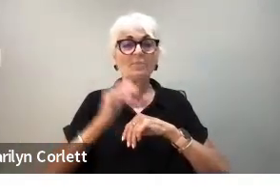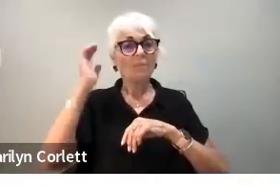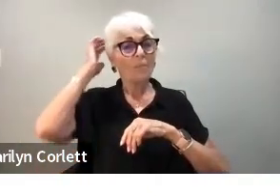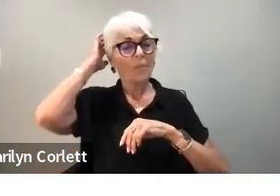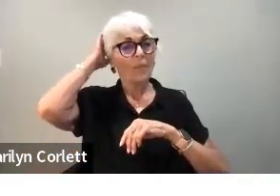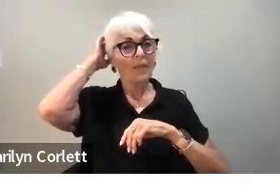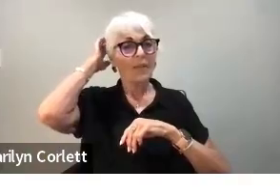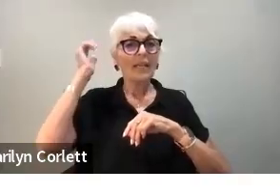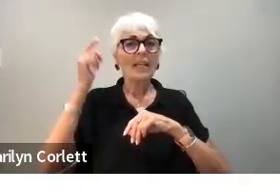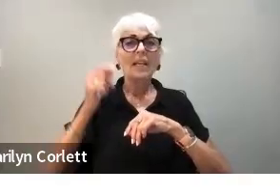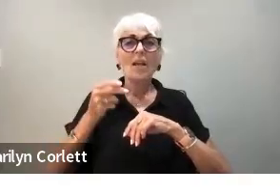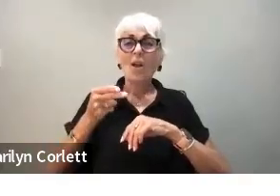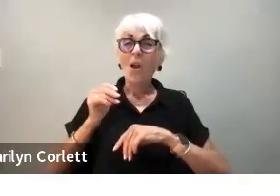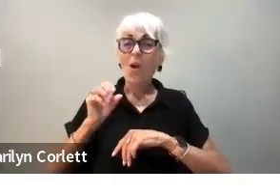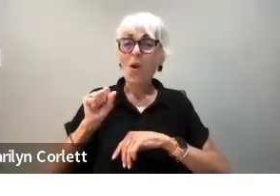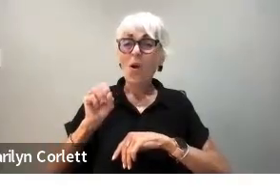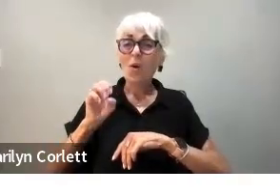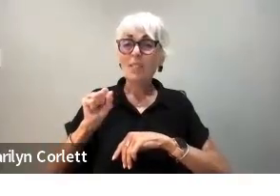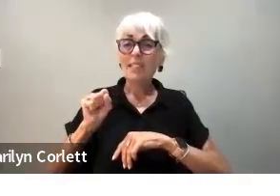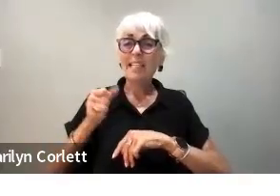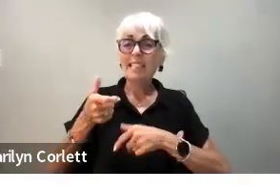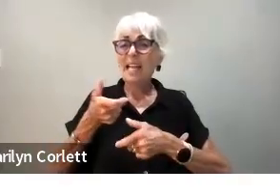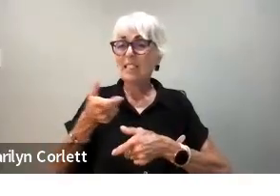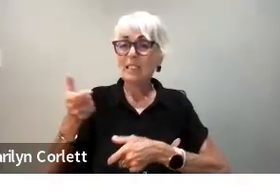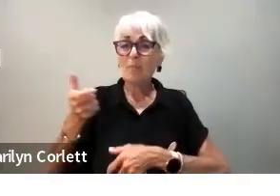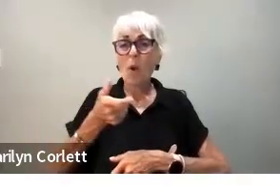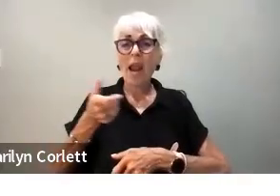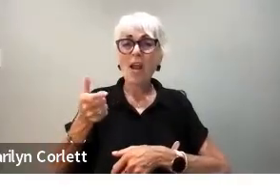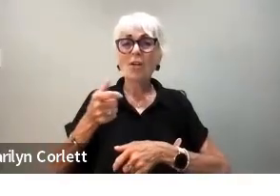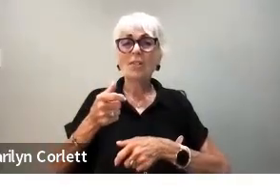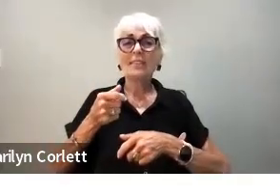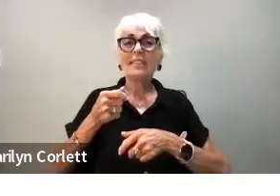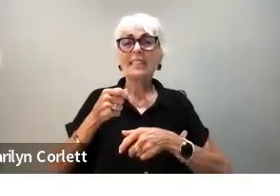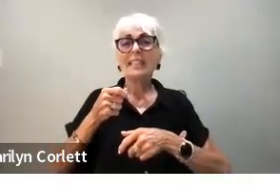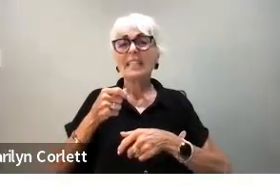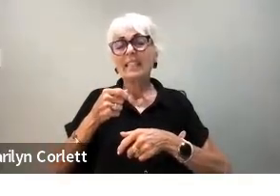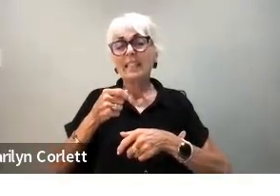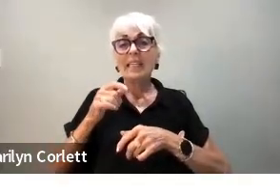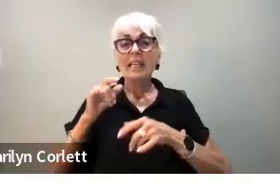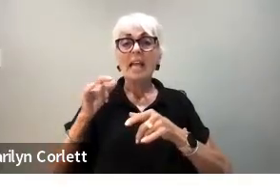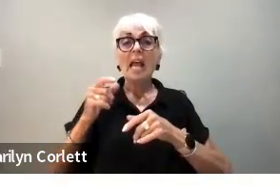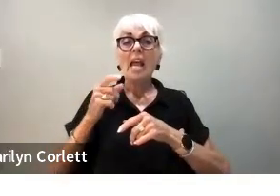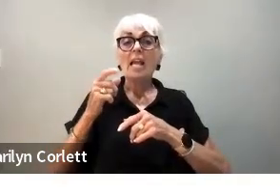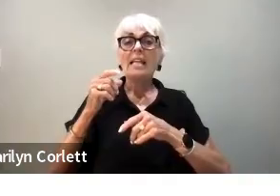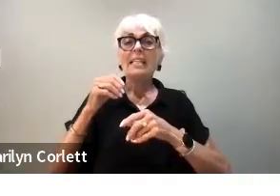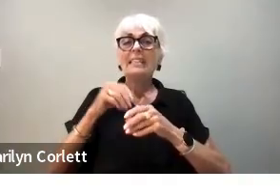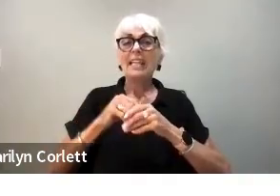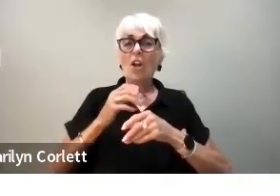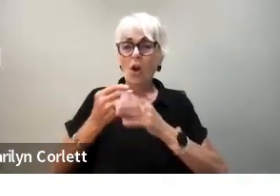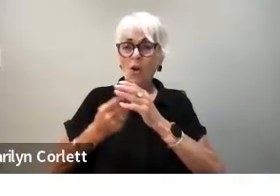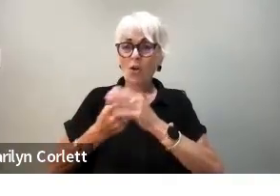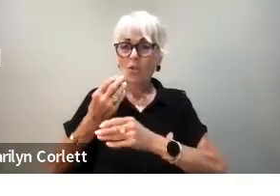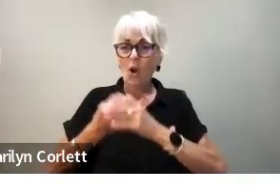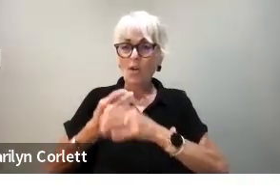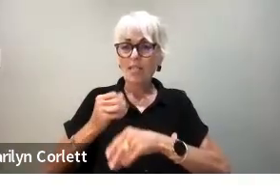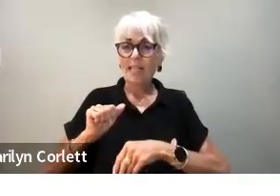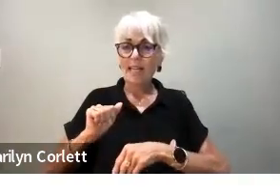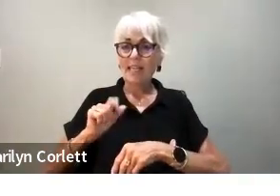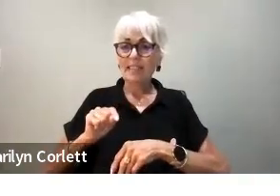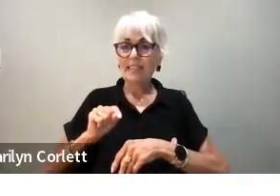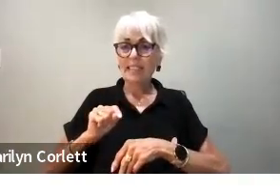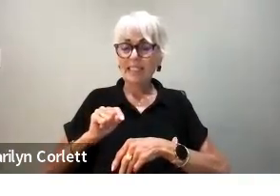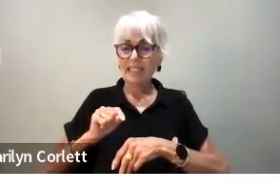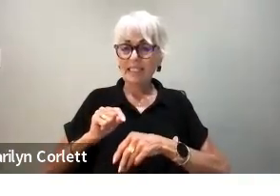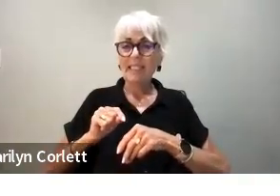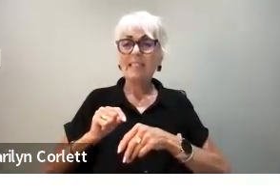So talking about hoses and sprayers and stuff like that, this is kind of in our gardening AT category